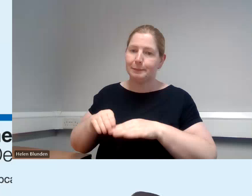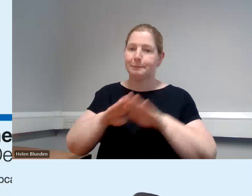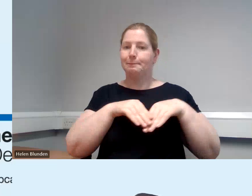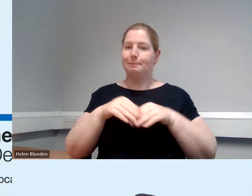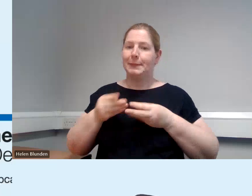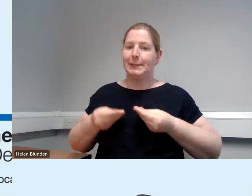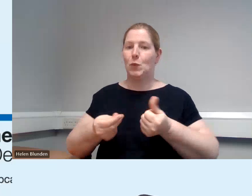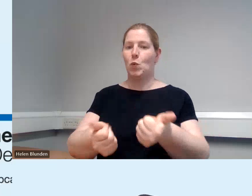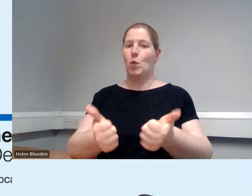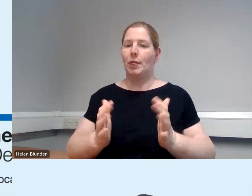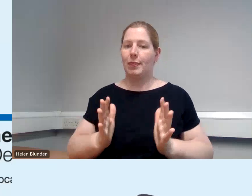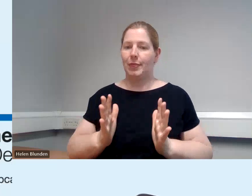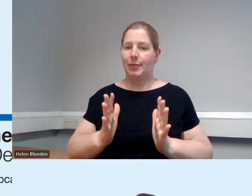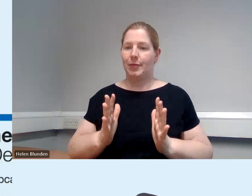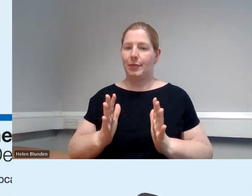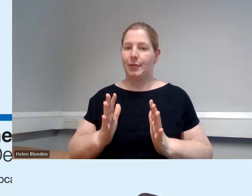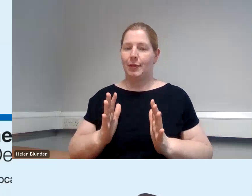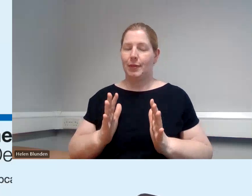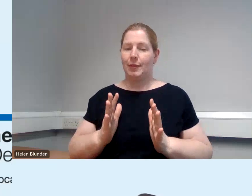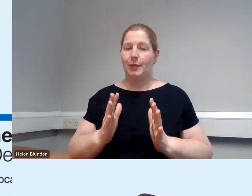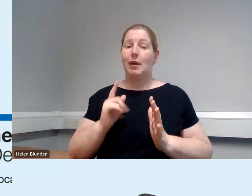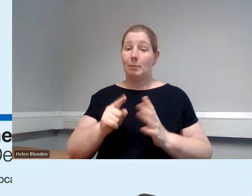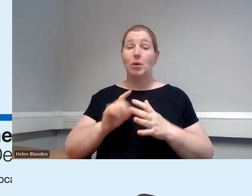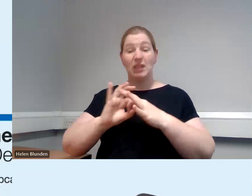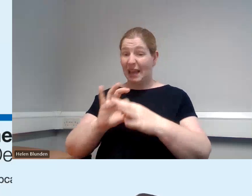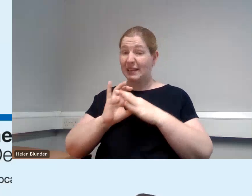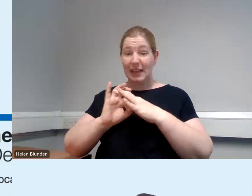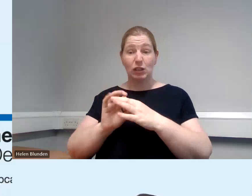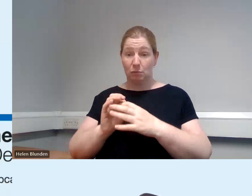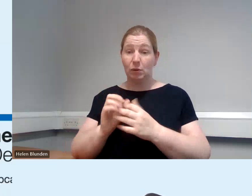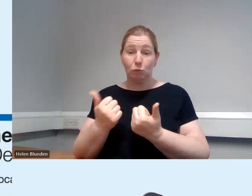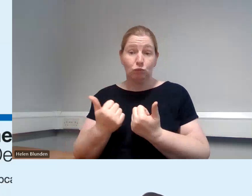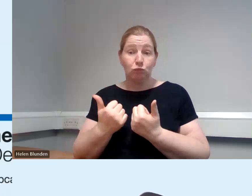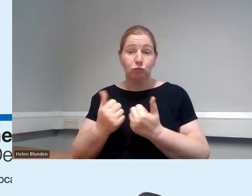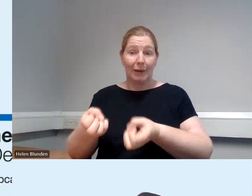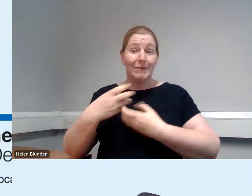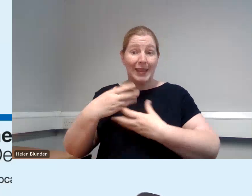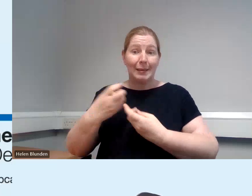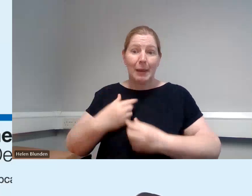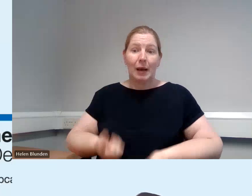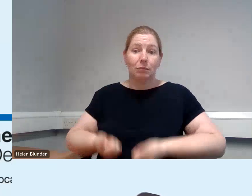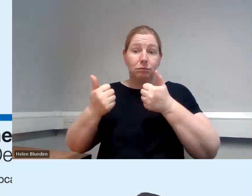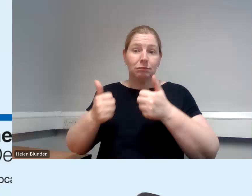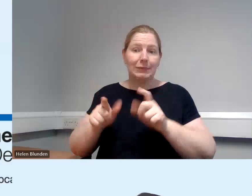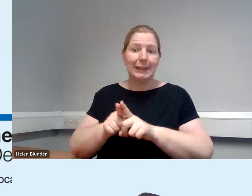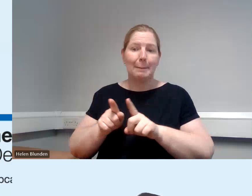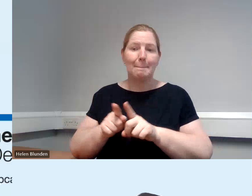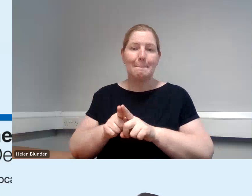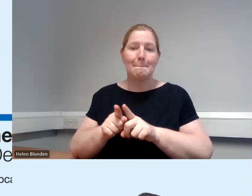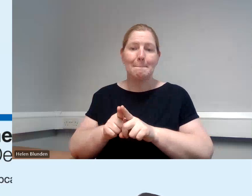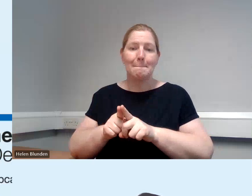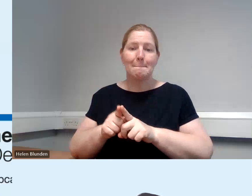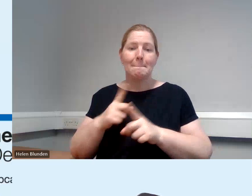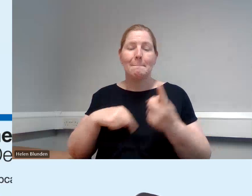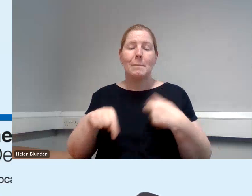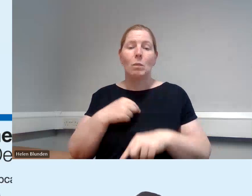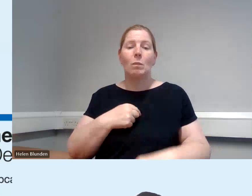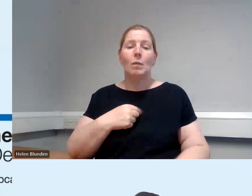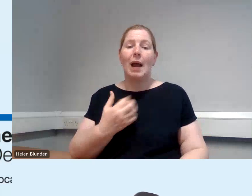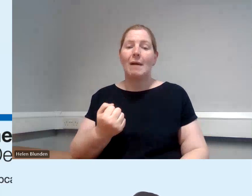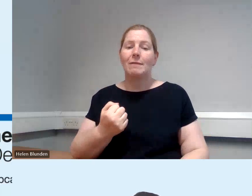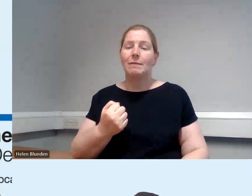possible as well. But yeah, the engagement's been really good, and the feedback from patients has been really great. We do a